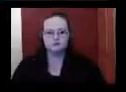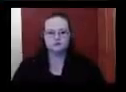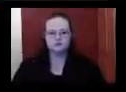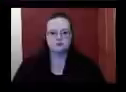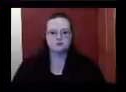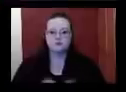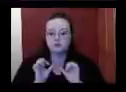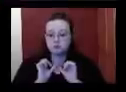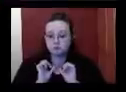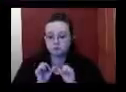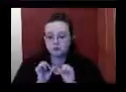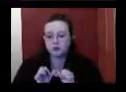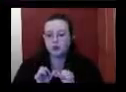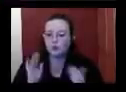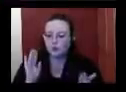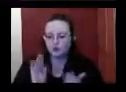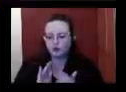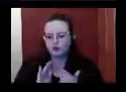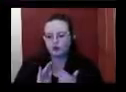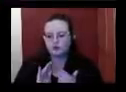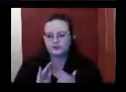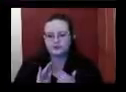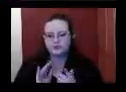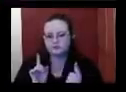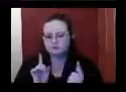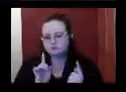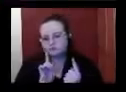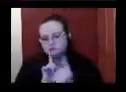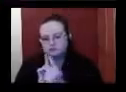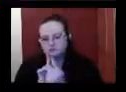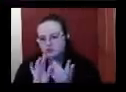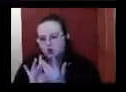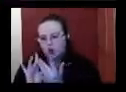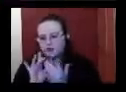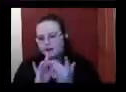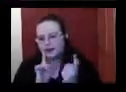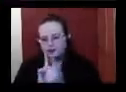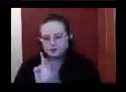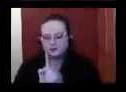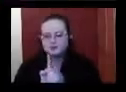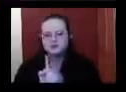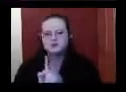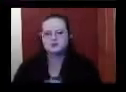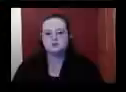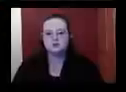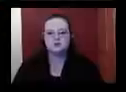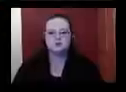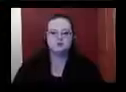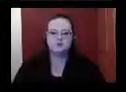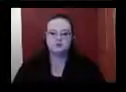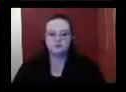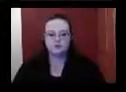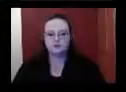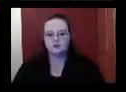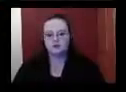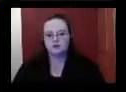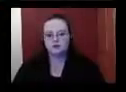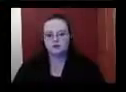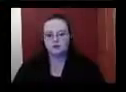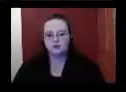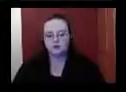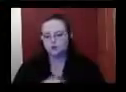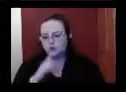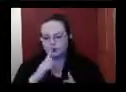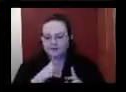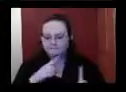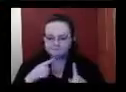We'll continue to try and minimize contacts where we can. So we'll have, you know, fairly